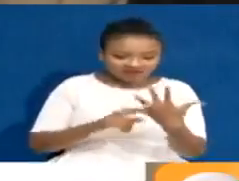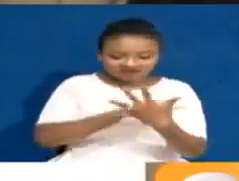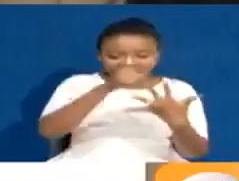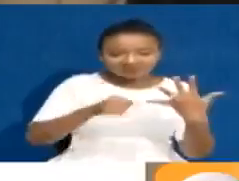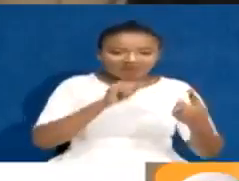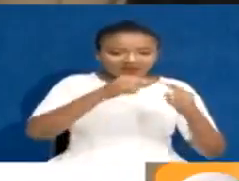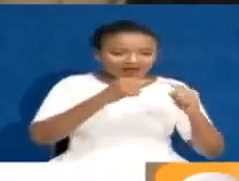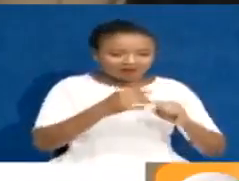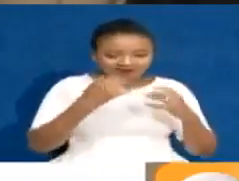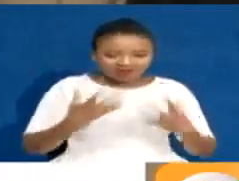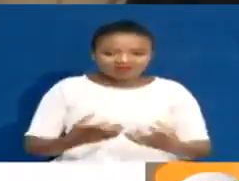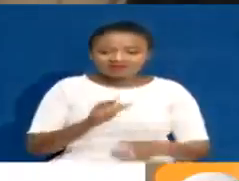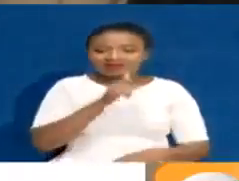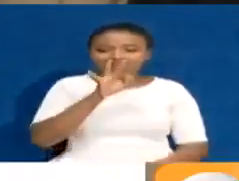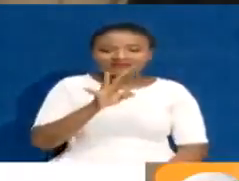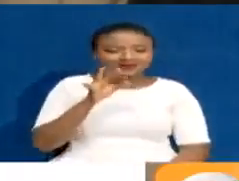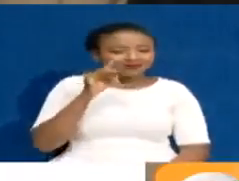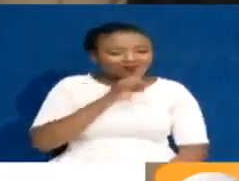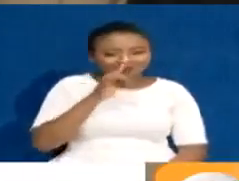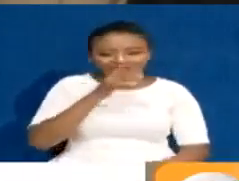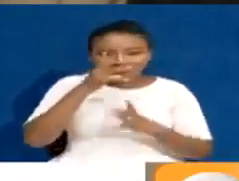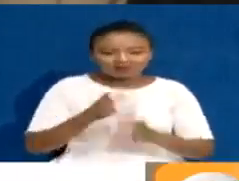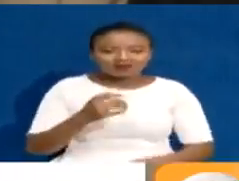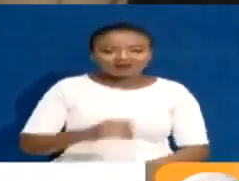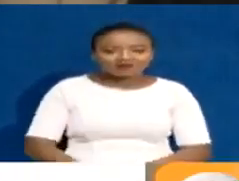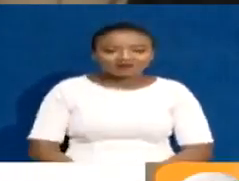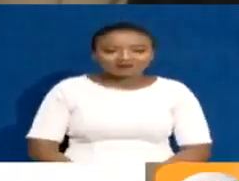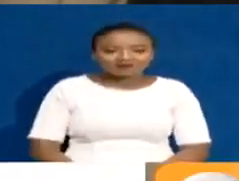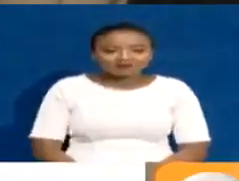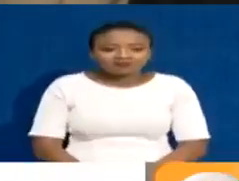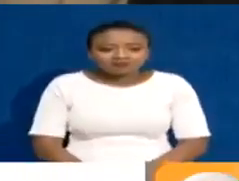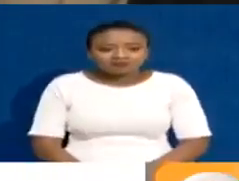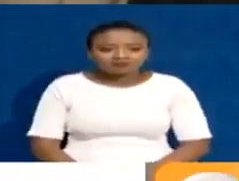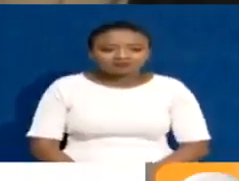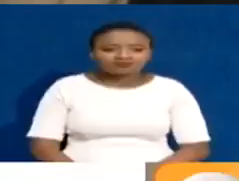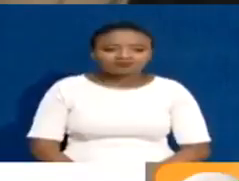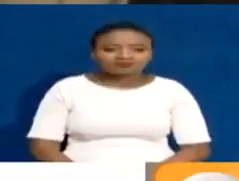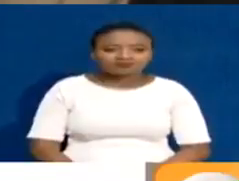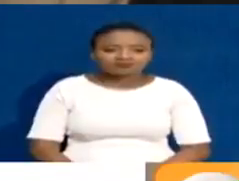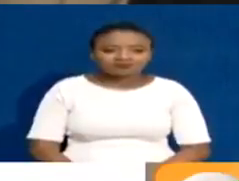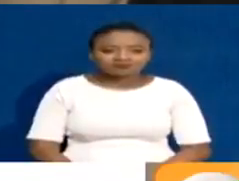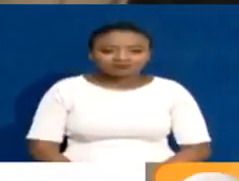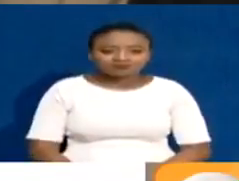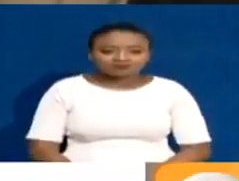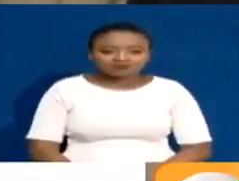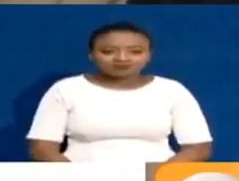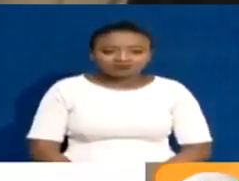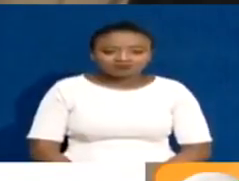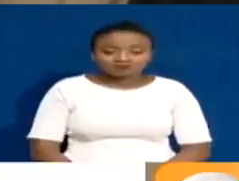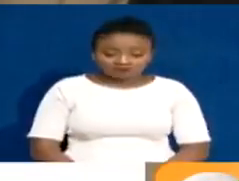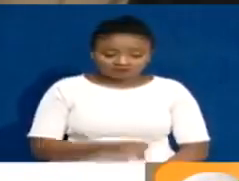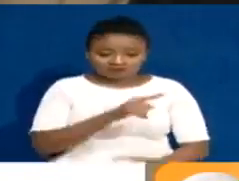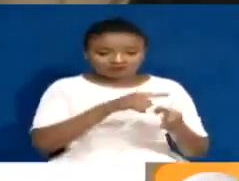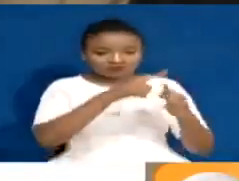individuals. Three are very critical. As we speak now, they are in Lafe, a health center,